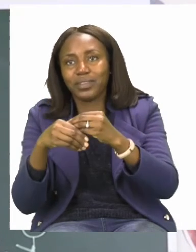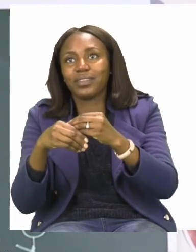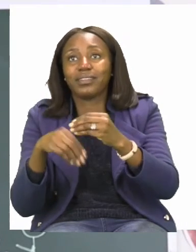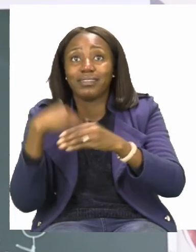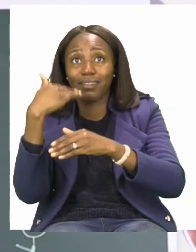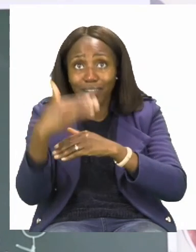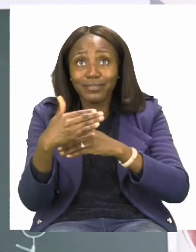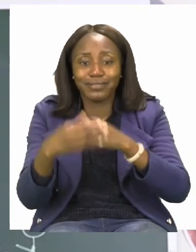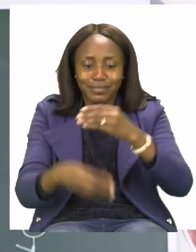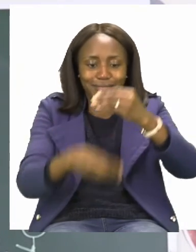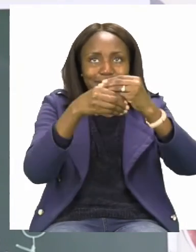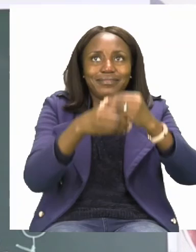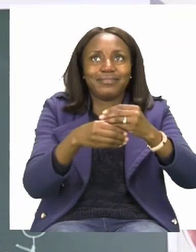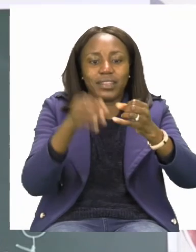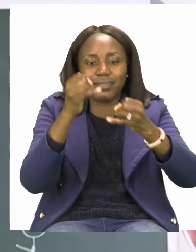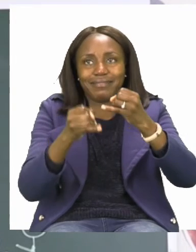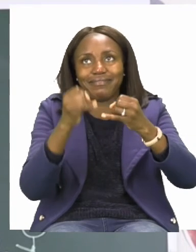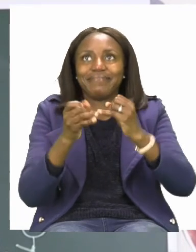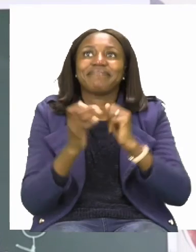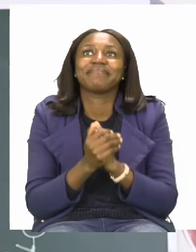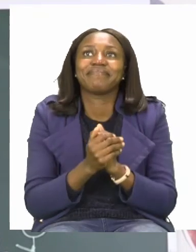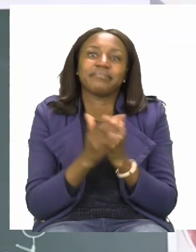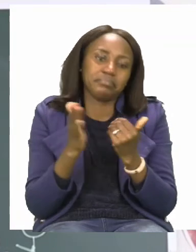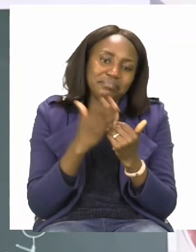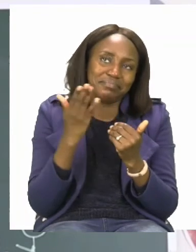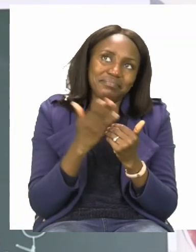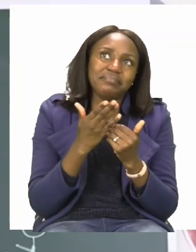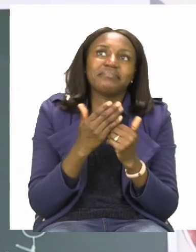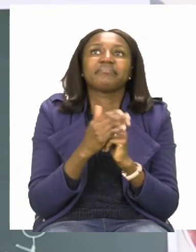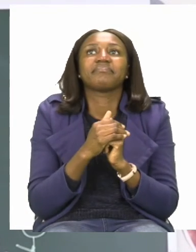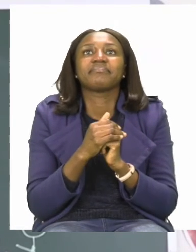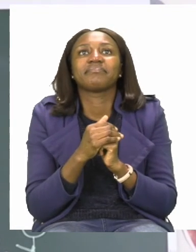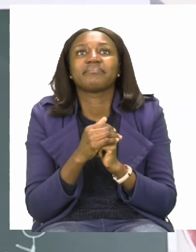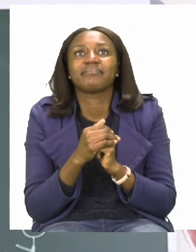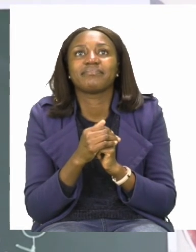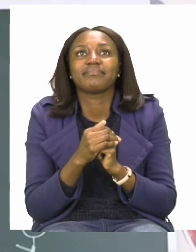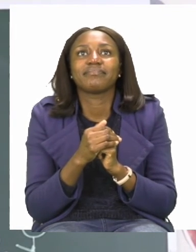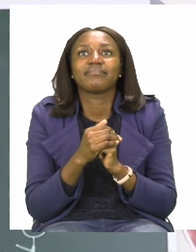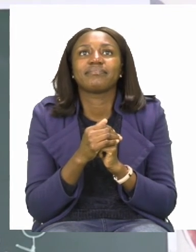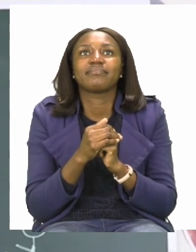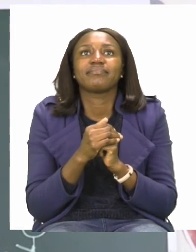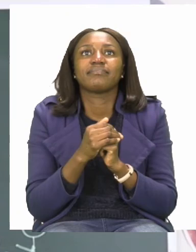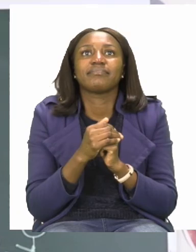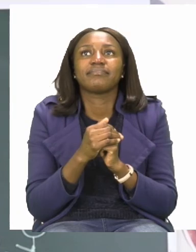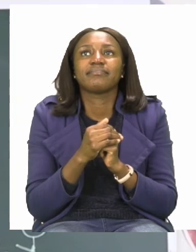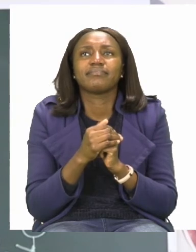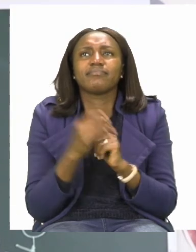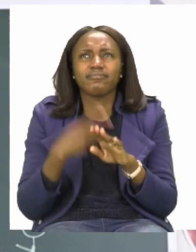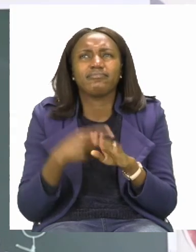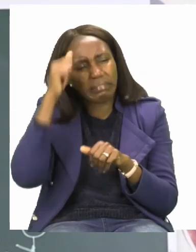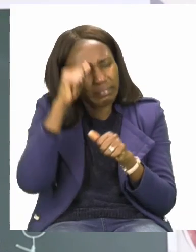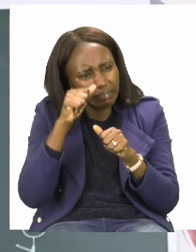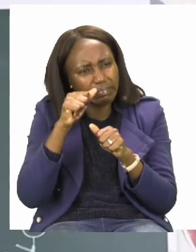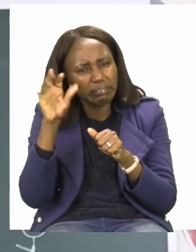first, and then we took that answer and added our 13. Don't forget to ask yourself, are you going to be adding,